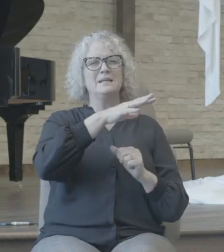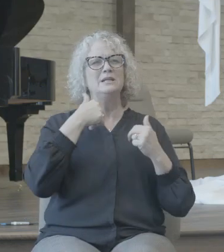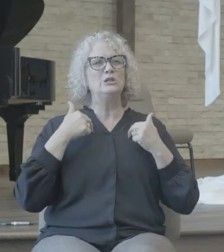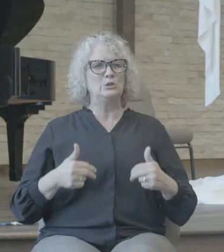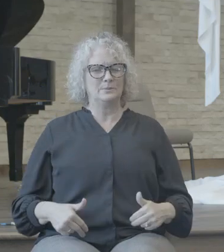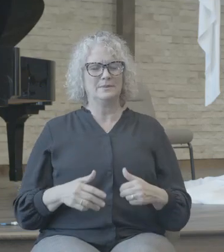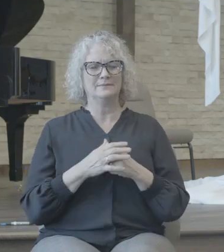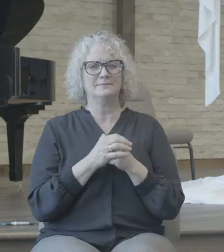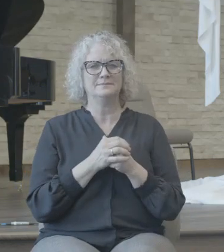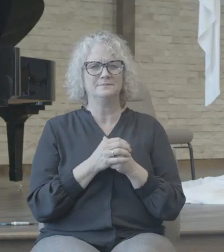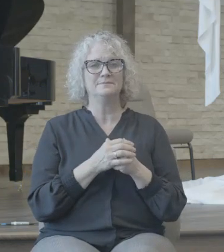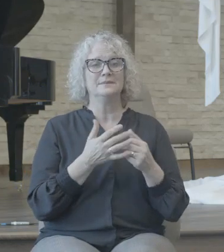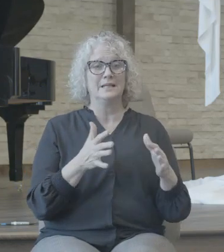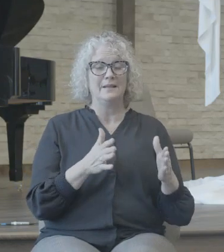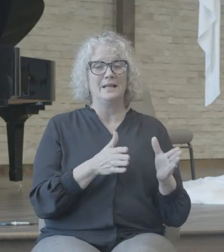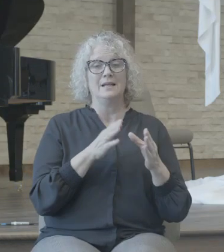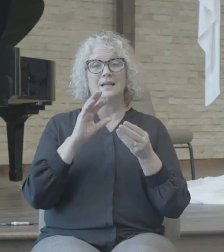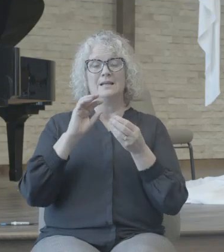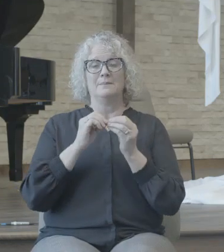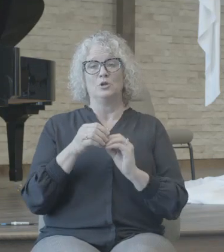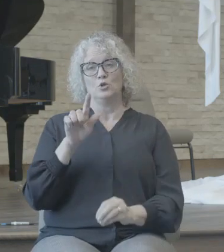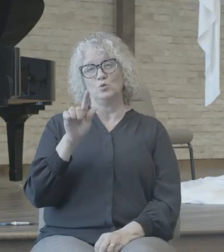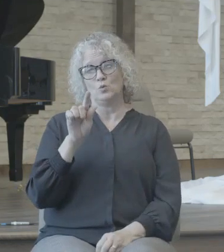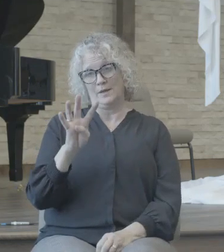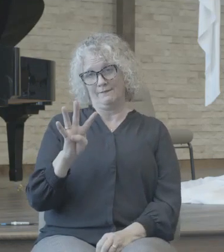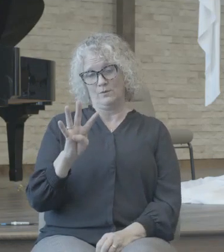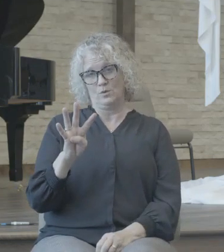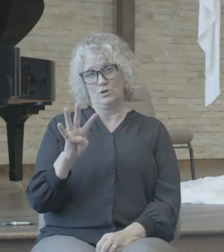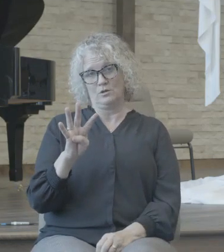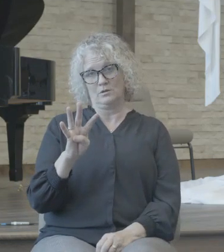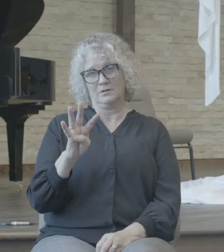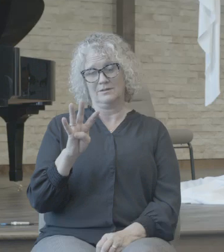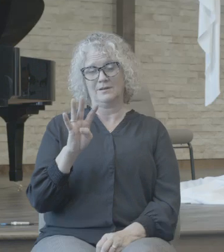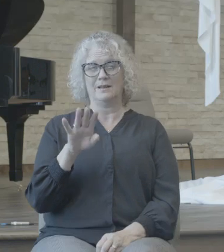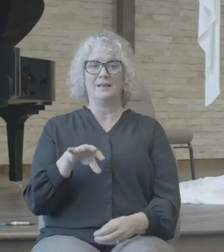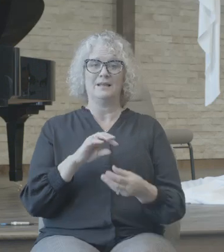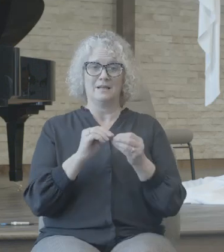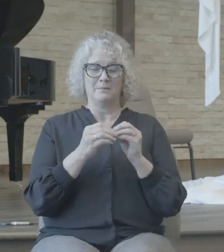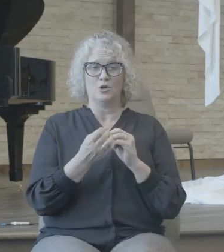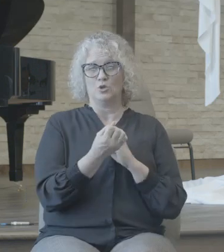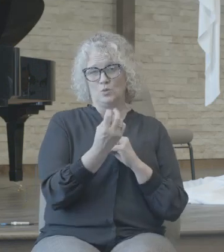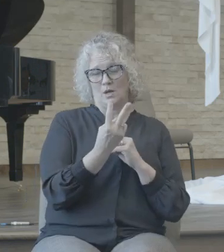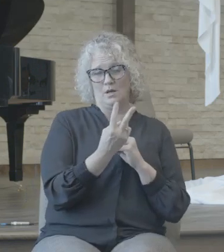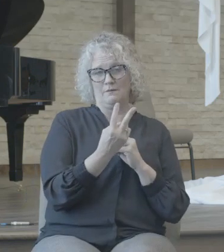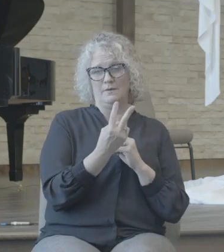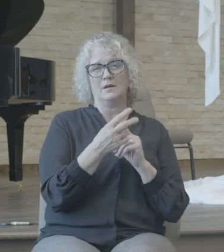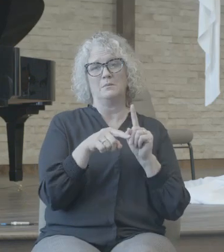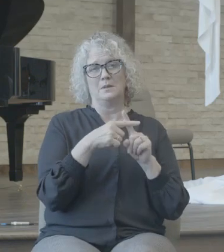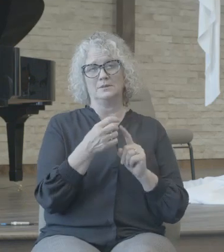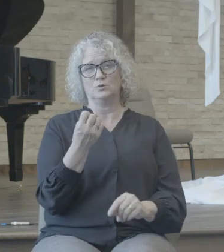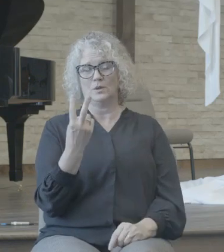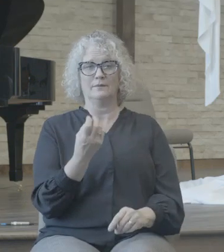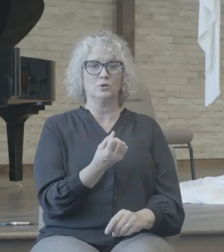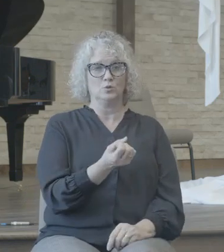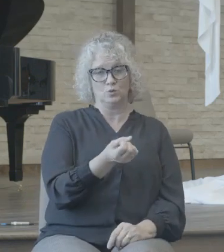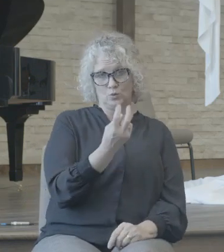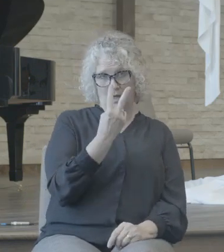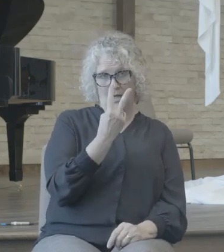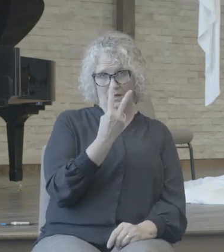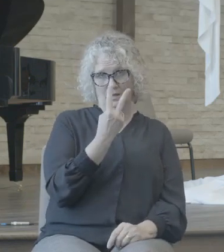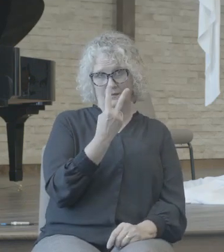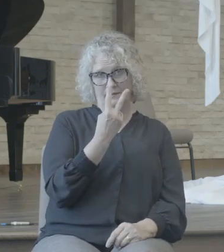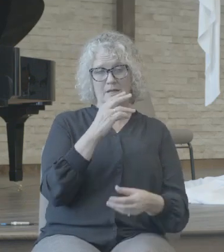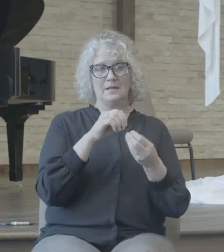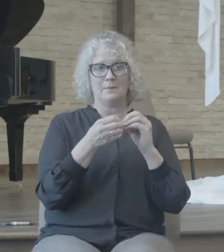have the number 24, which is a compilation of the number 12. 12 plus 12. 12 is the number of the